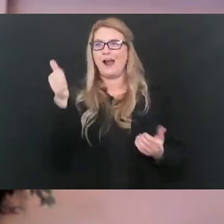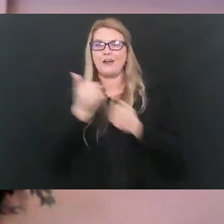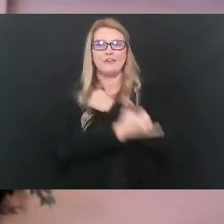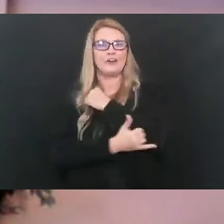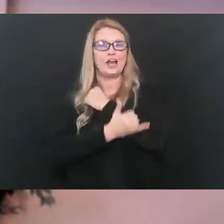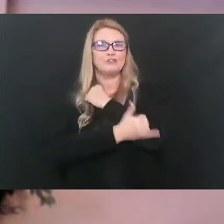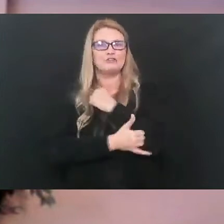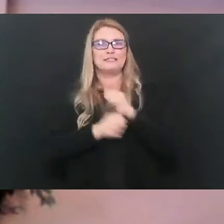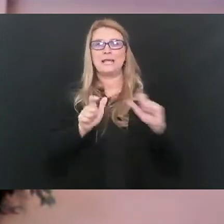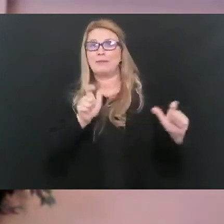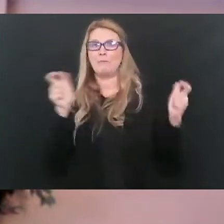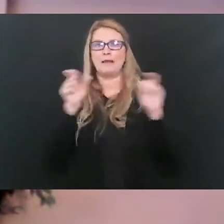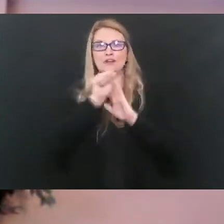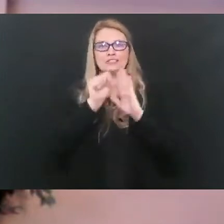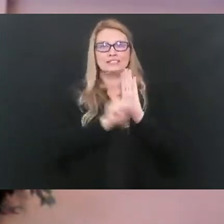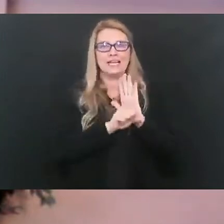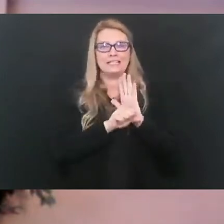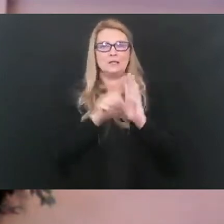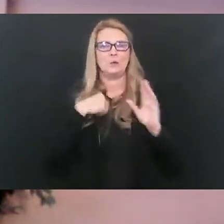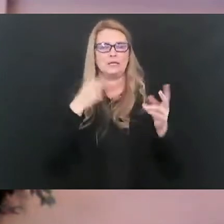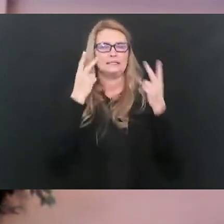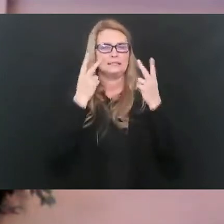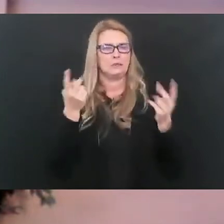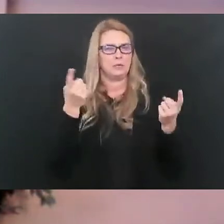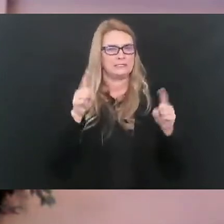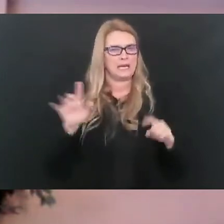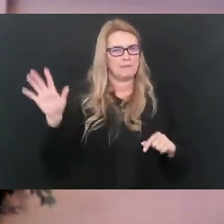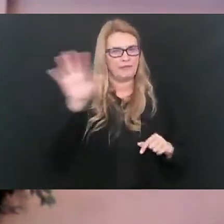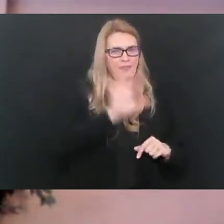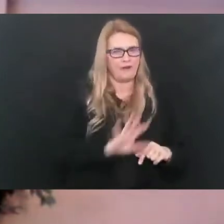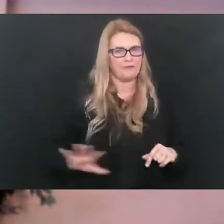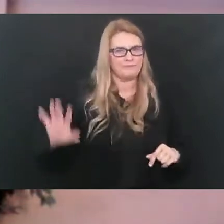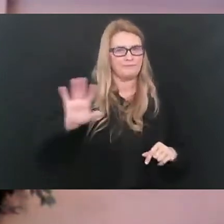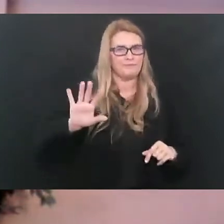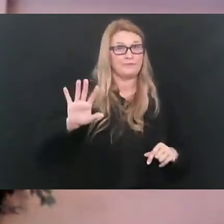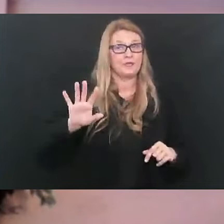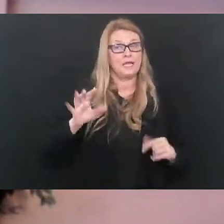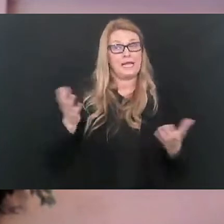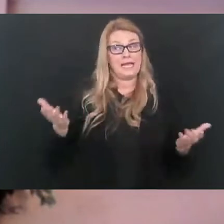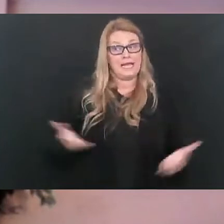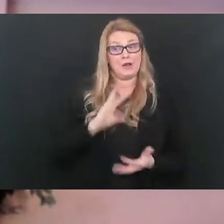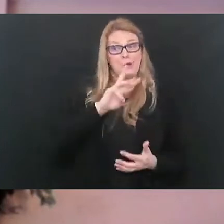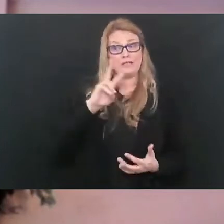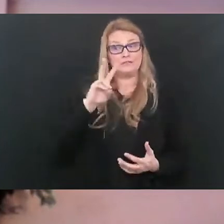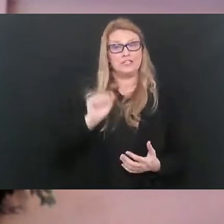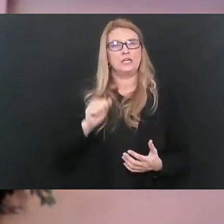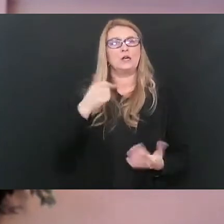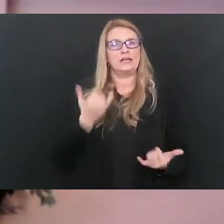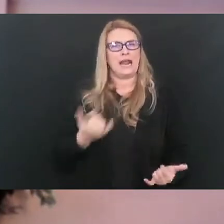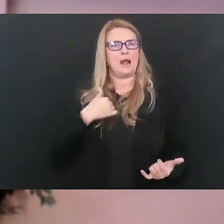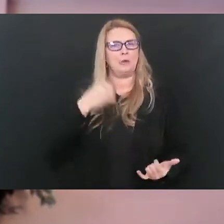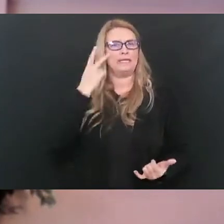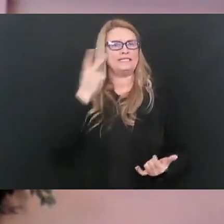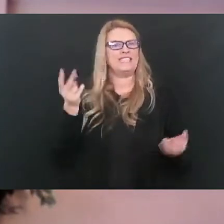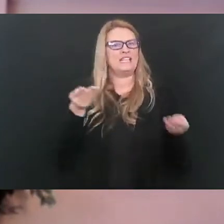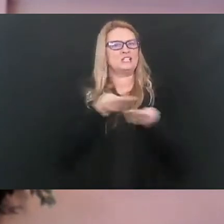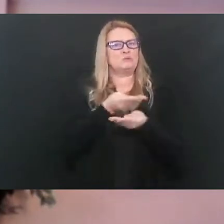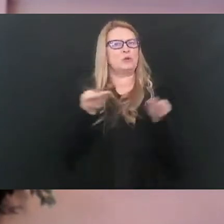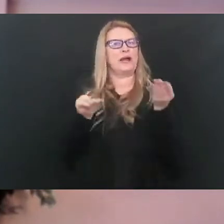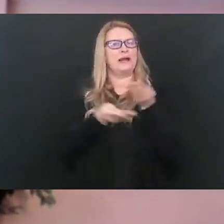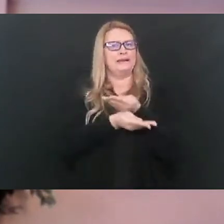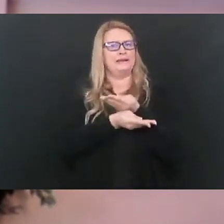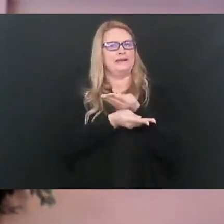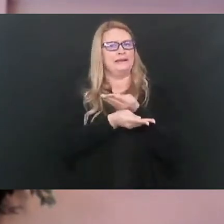larger states. And so what we are starting to see in West Virginia is the spread of the virus, which is really the key